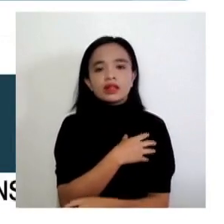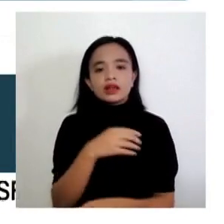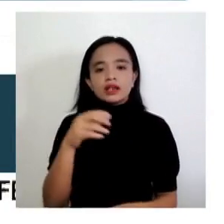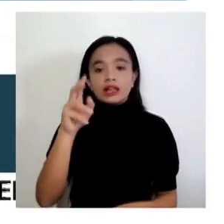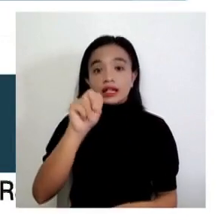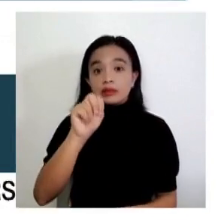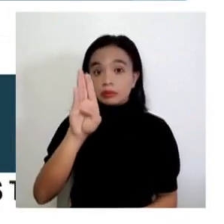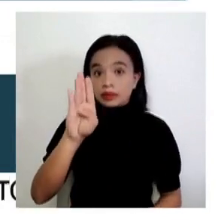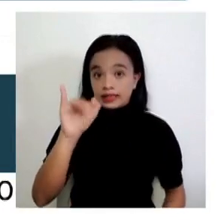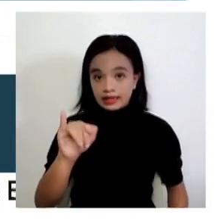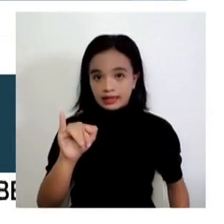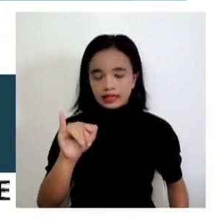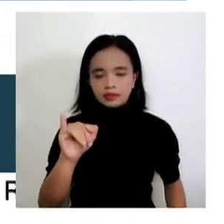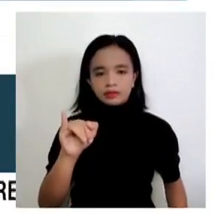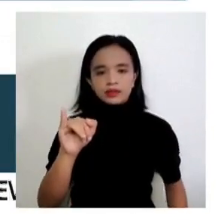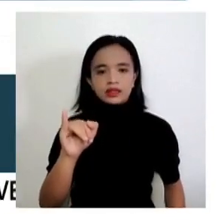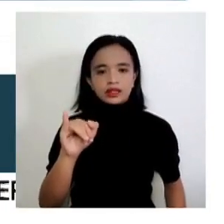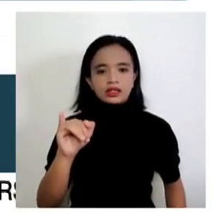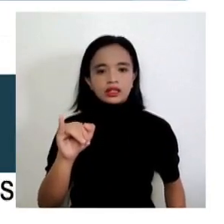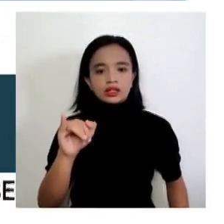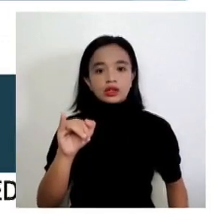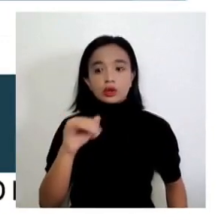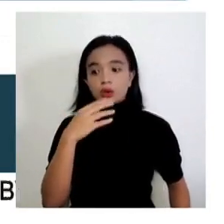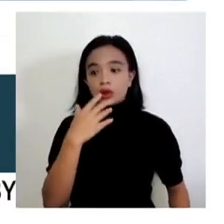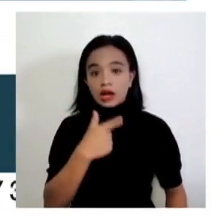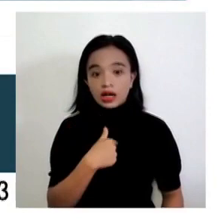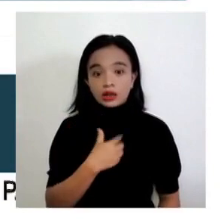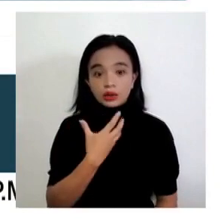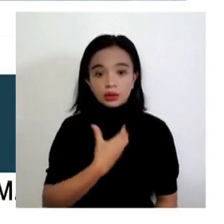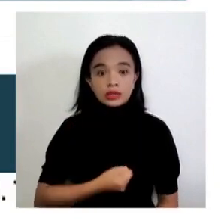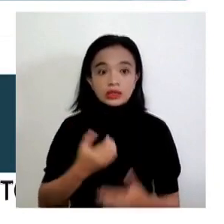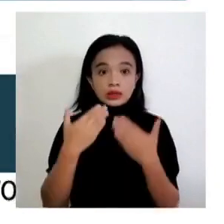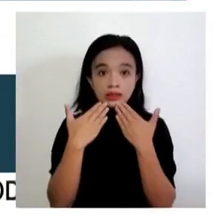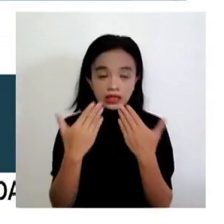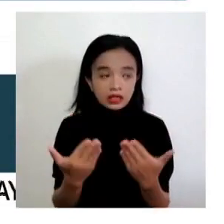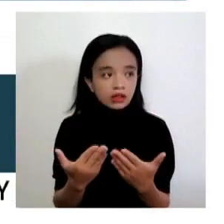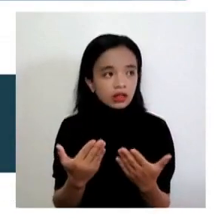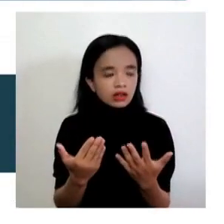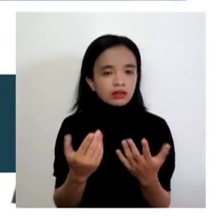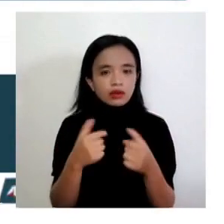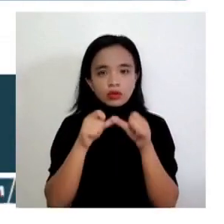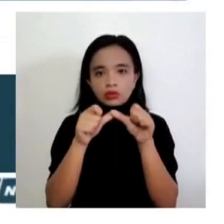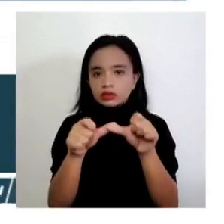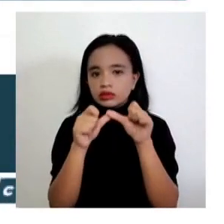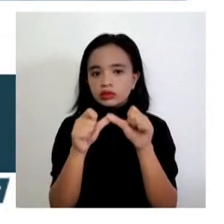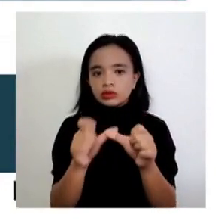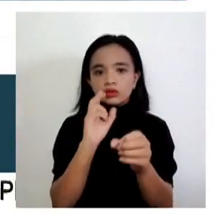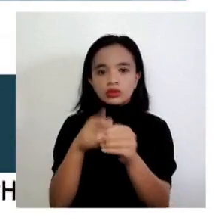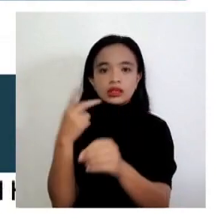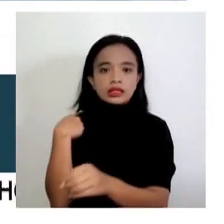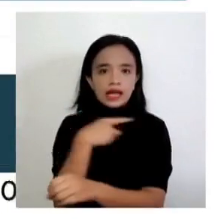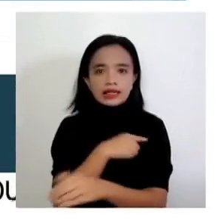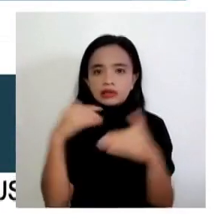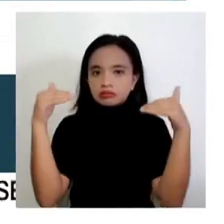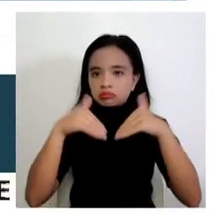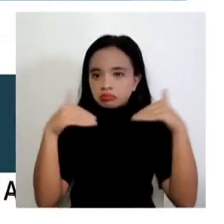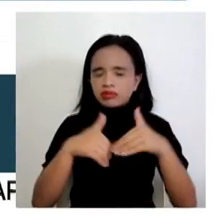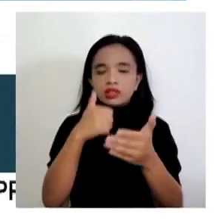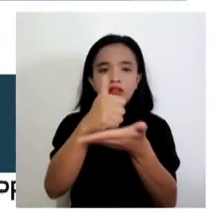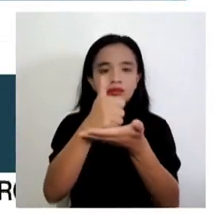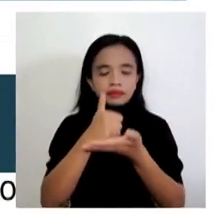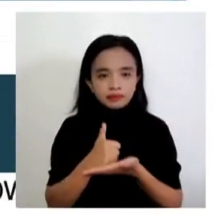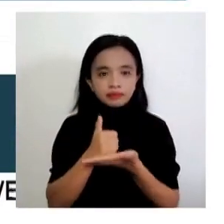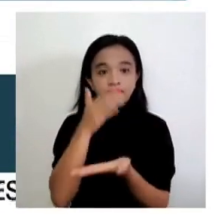NBI, with whom or who I wish to thank, no, for constantly participating in our hearings, helping us